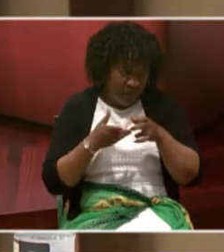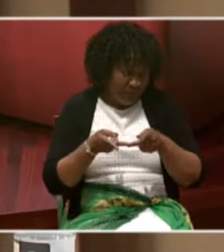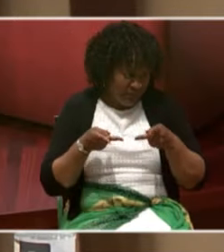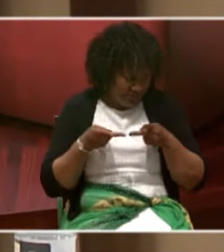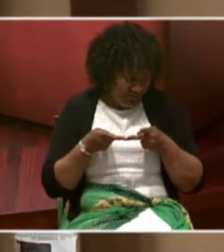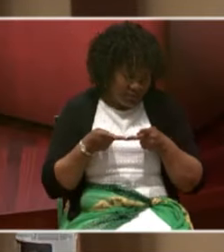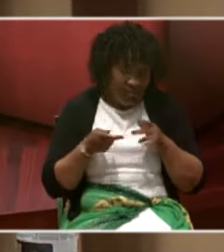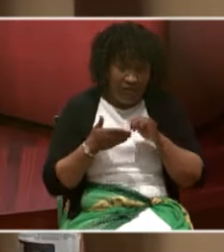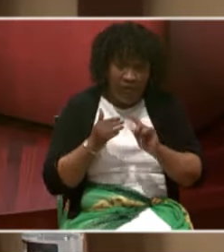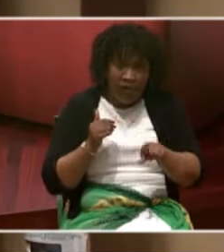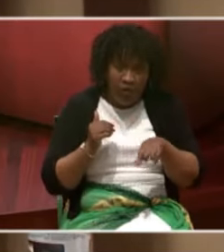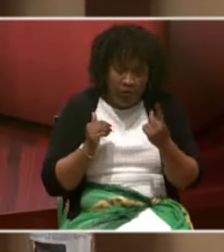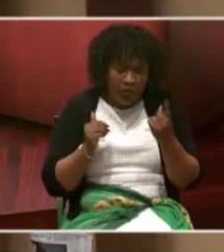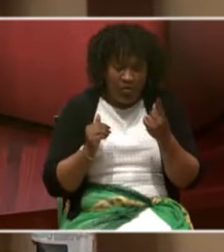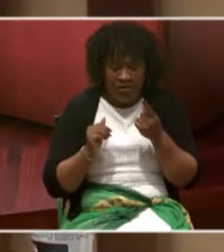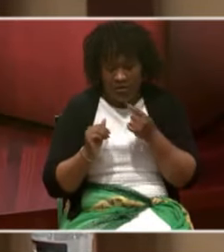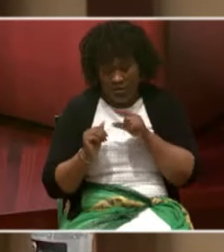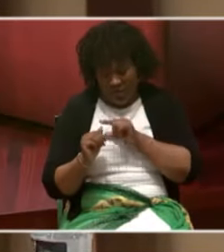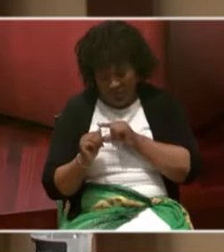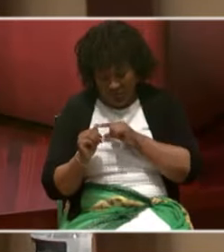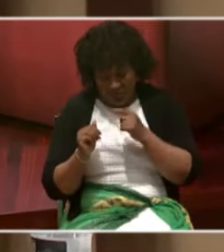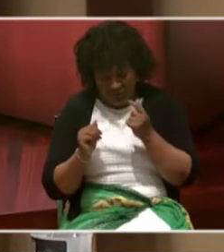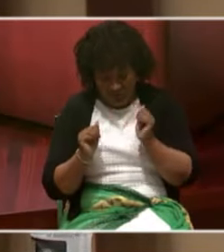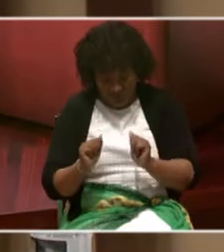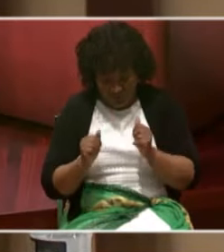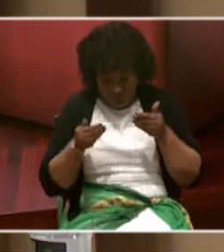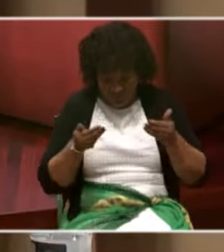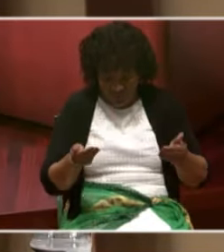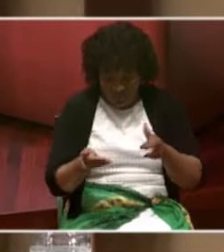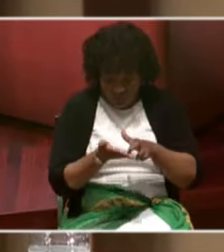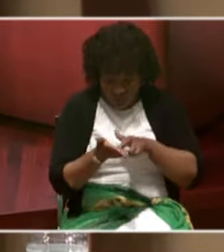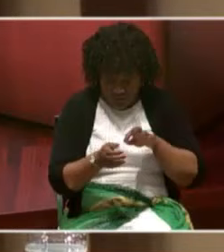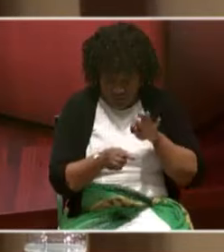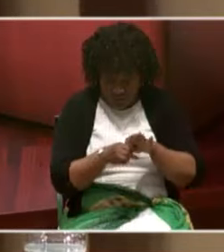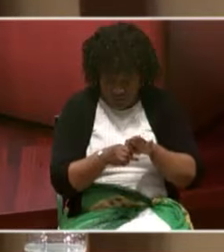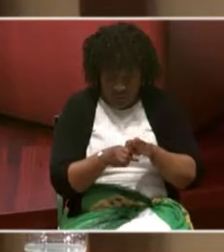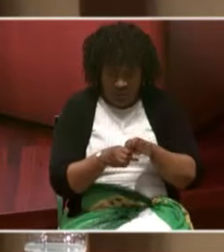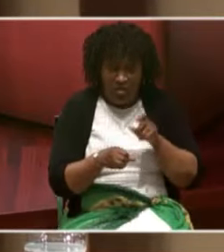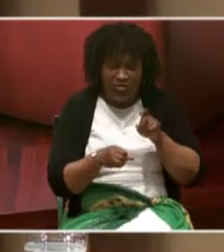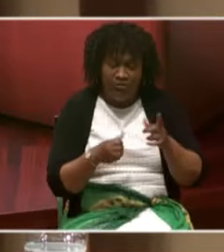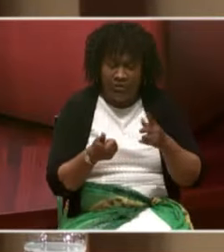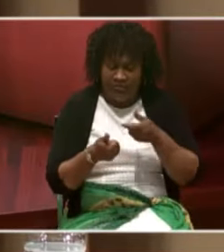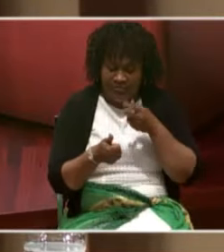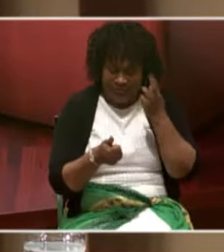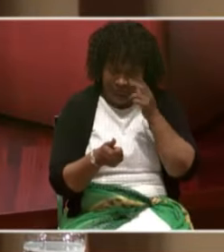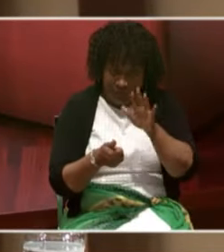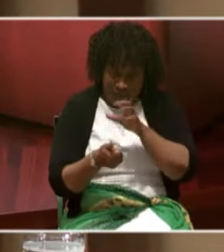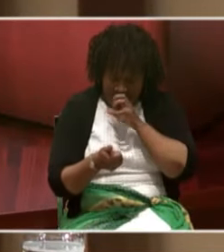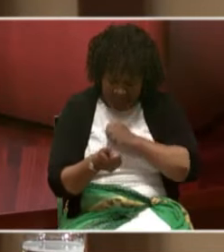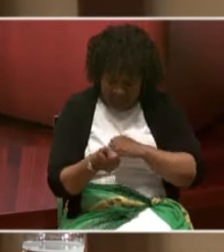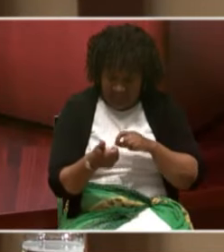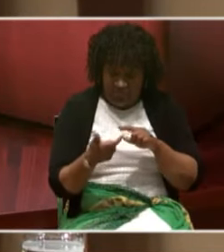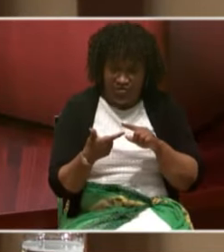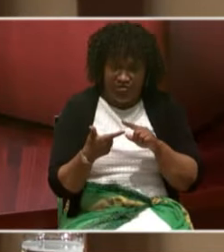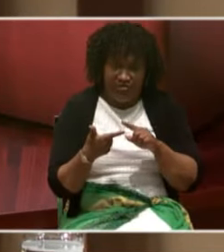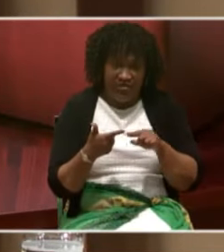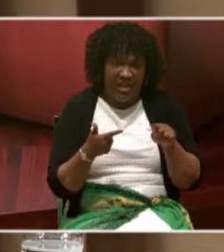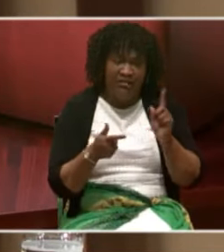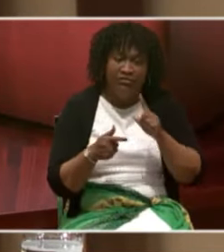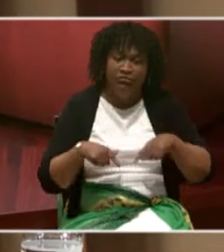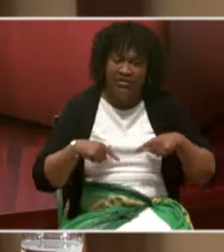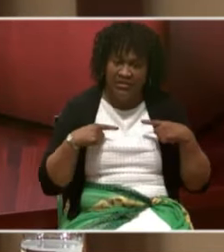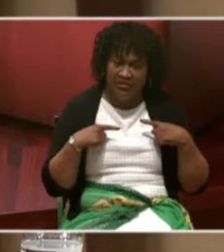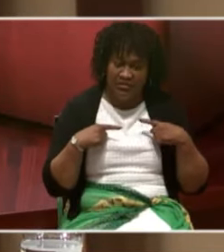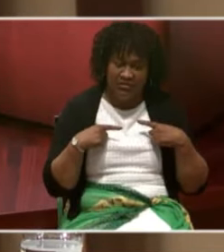if we do not see meaningful progress here today, the day will come when we will not confine our marching on